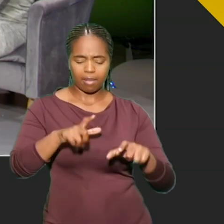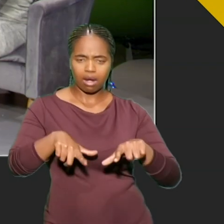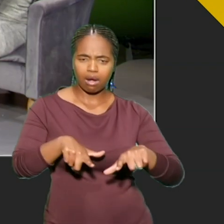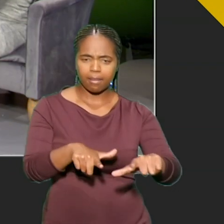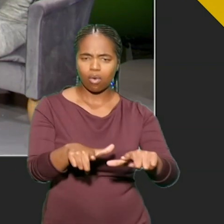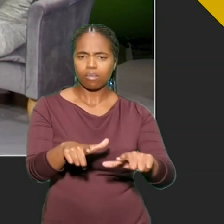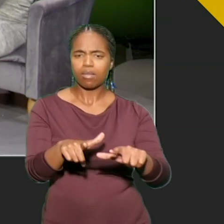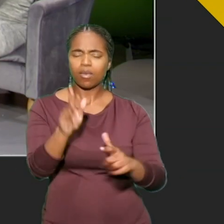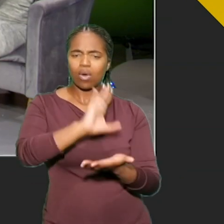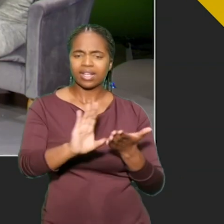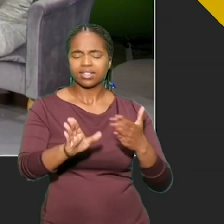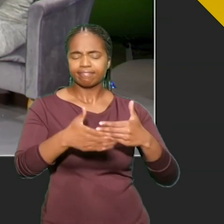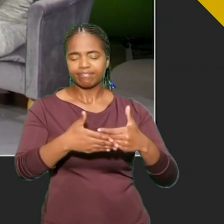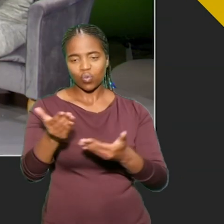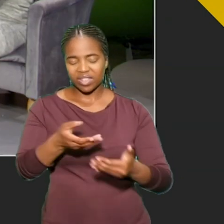back to Daily Thetha, Papa.